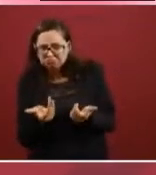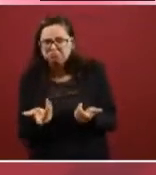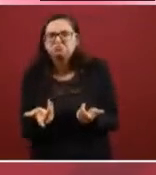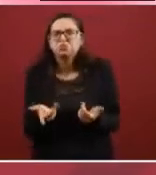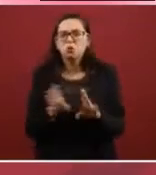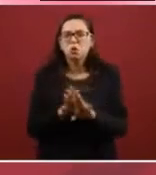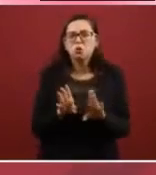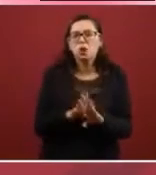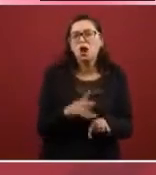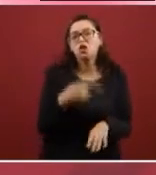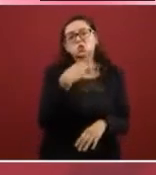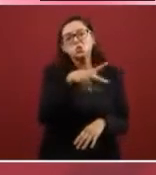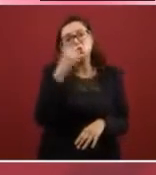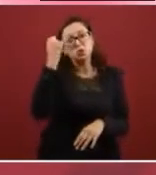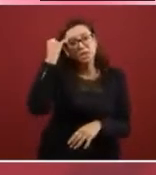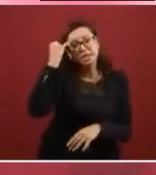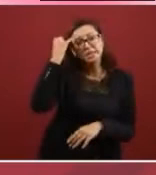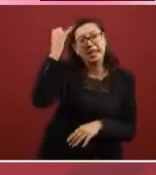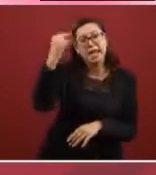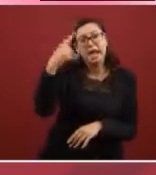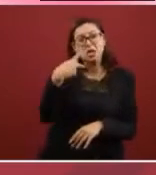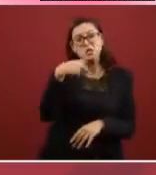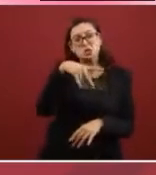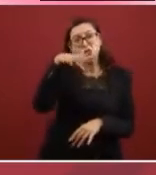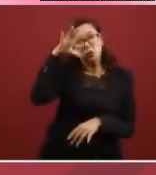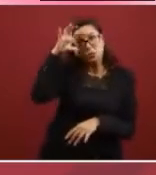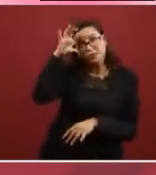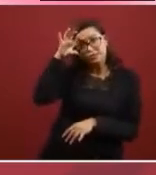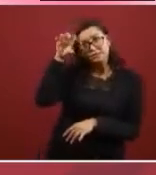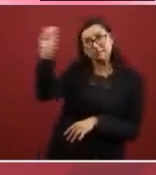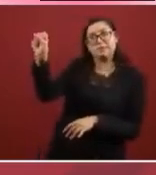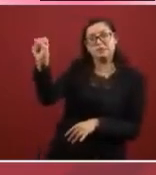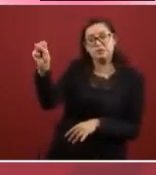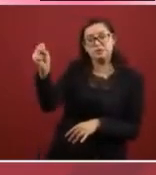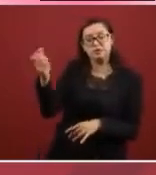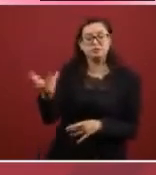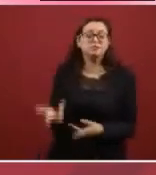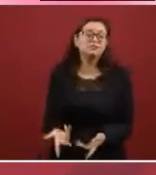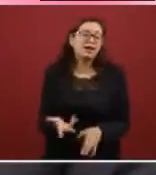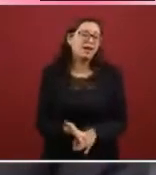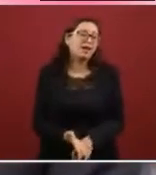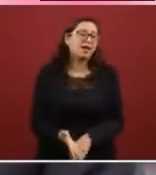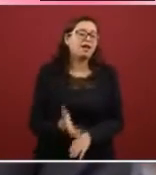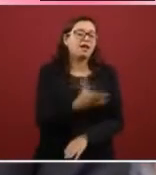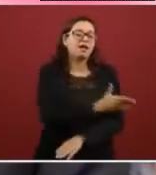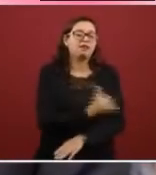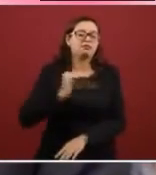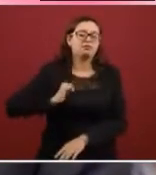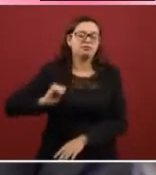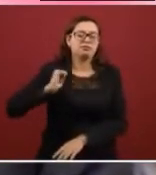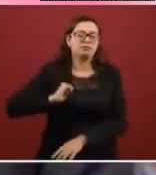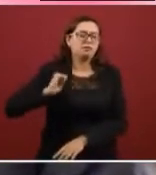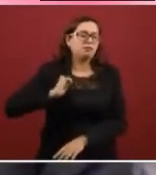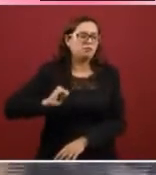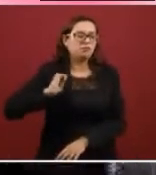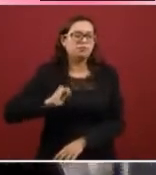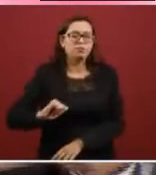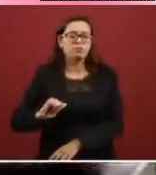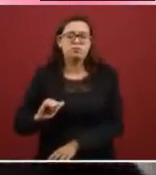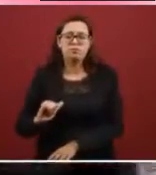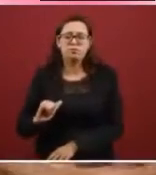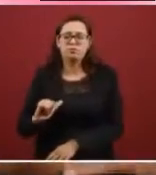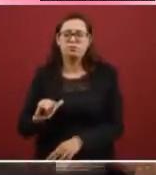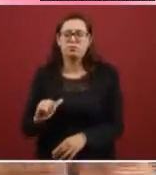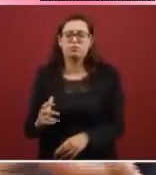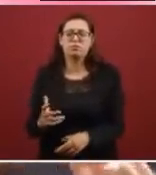propia. Concept, auto-concept. De lo que era el antiguo régimen. what the old regimen used to be. Se